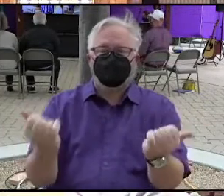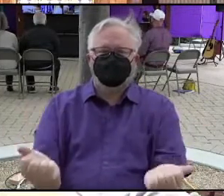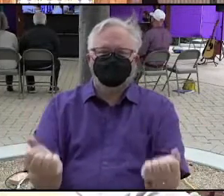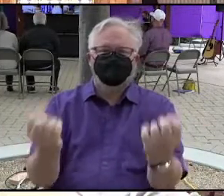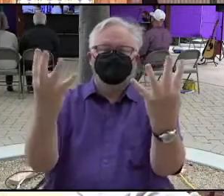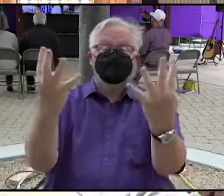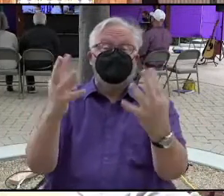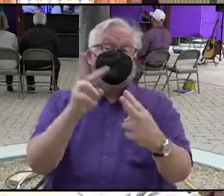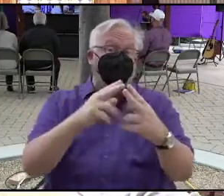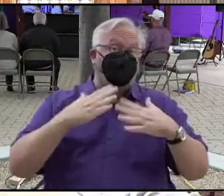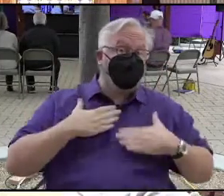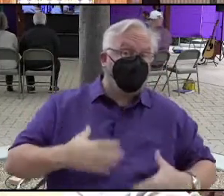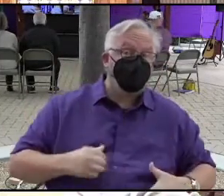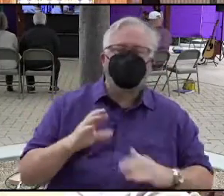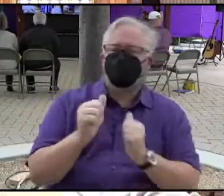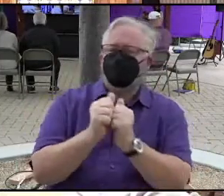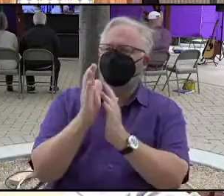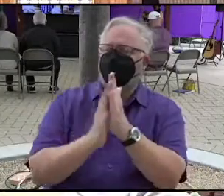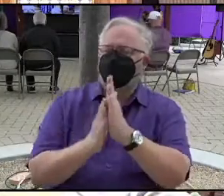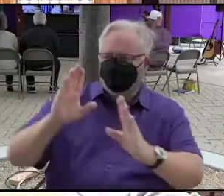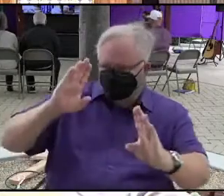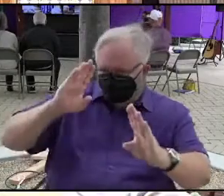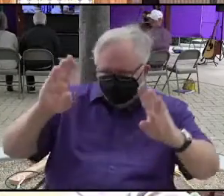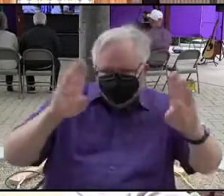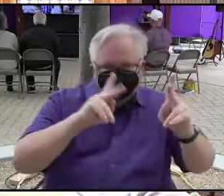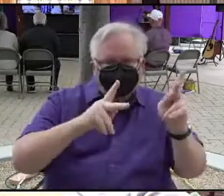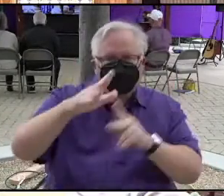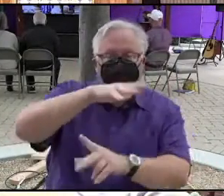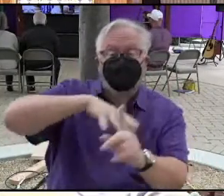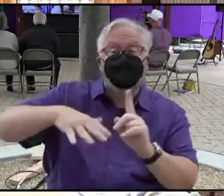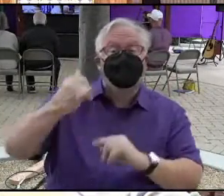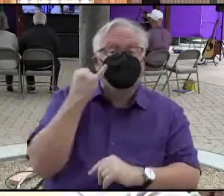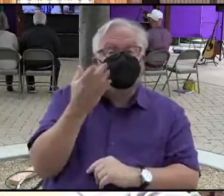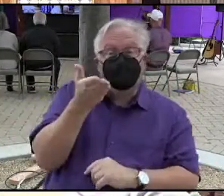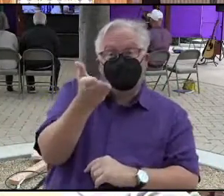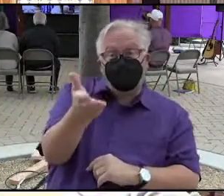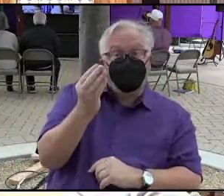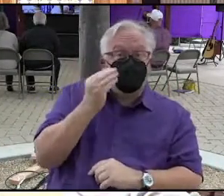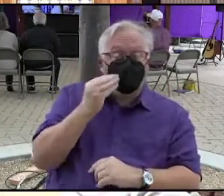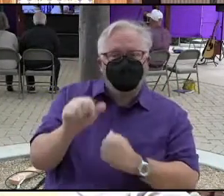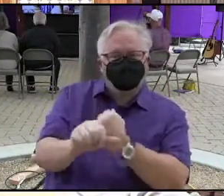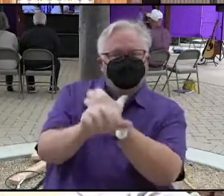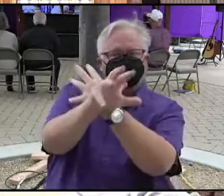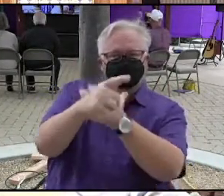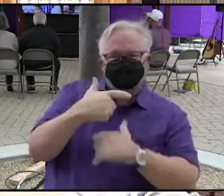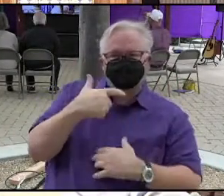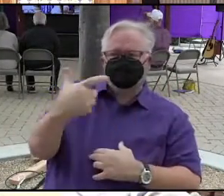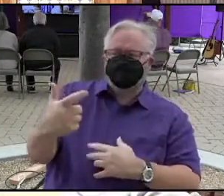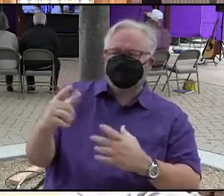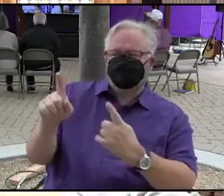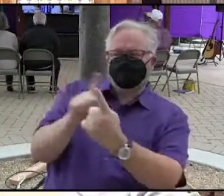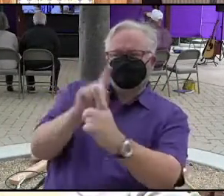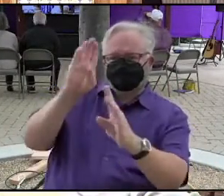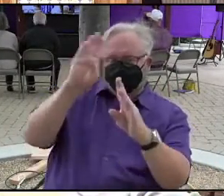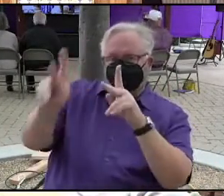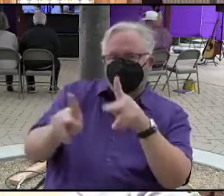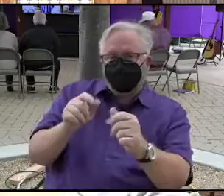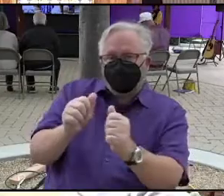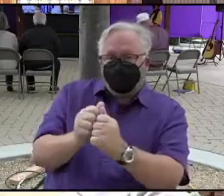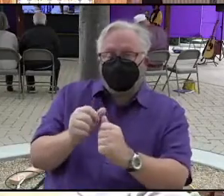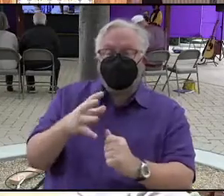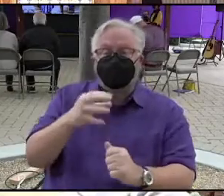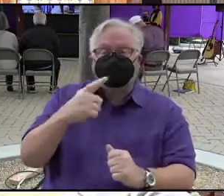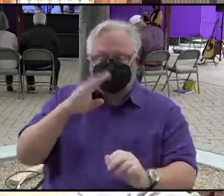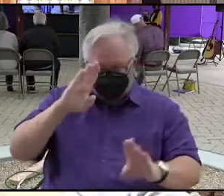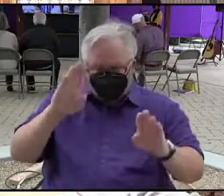in spirit and greet those around you. If you are at home or online, greet the people you're with and say hi in the chat